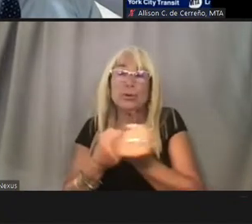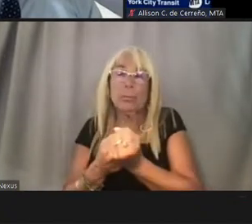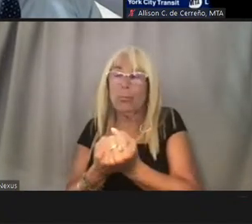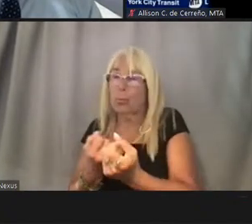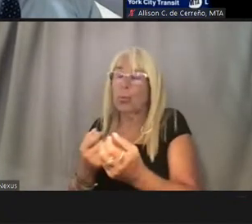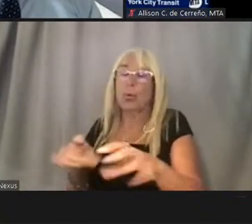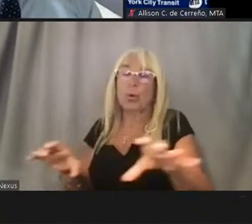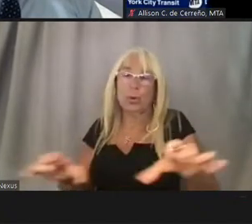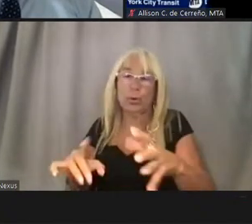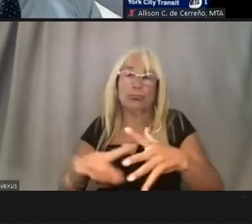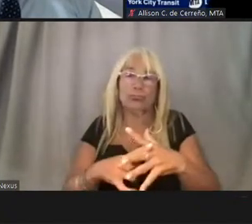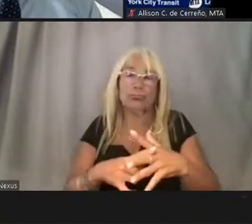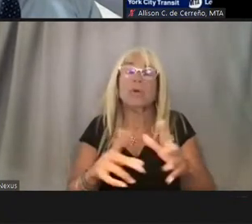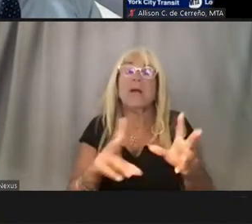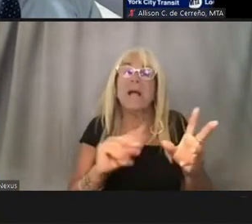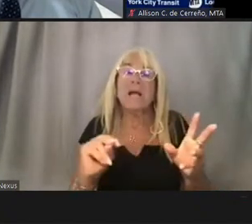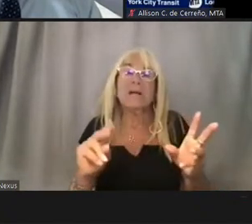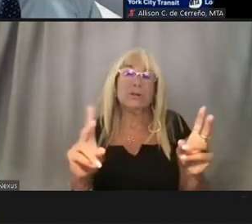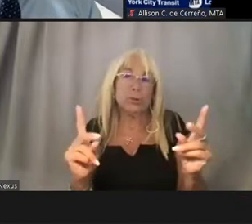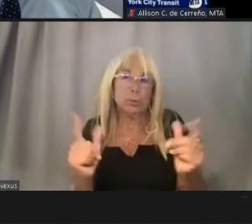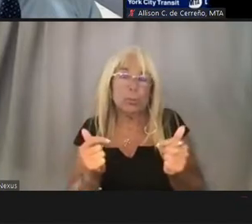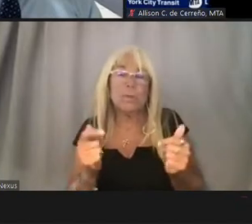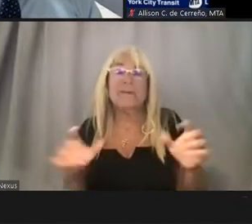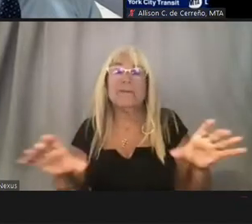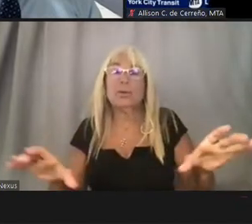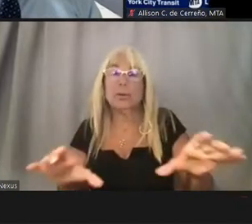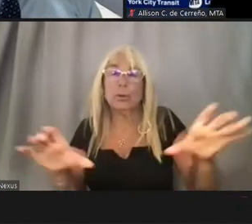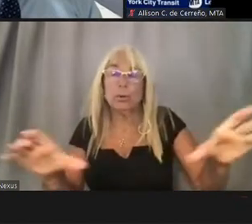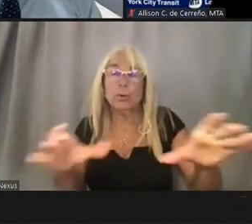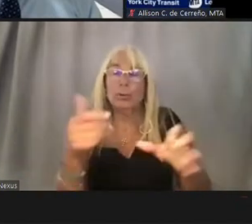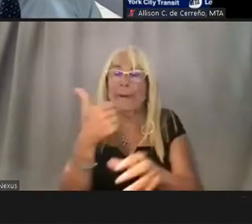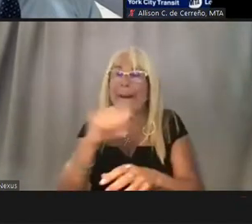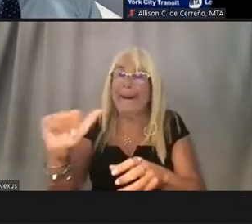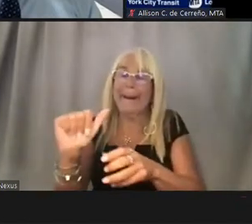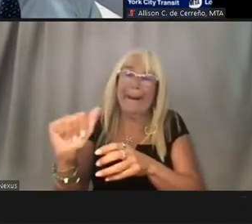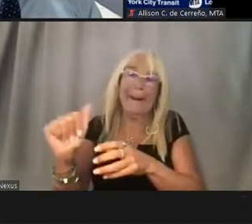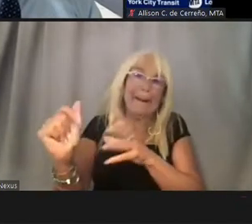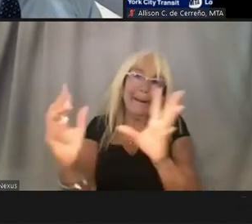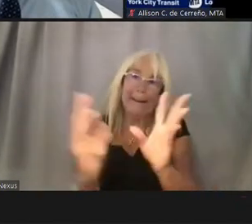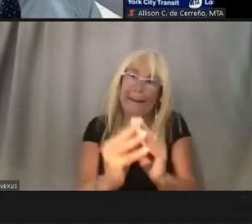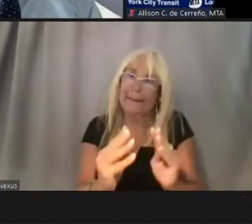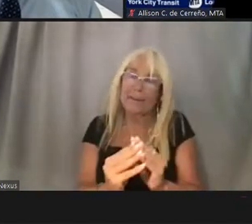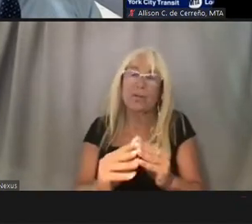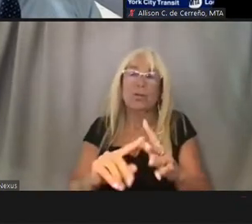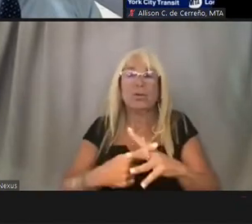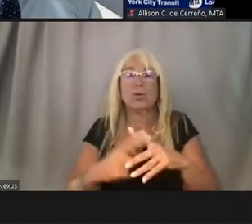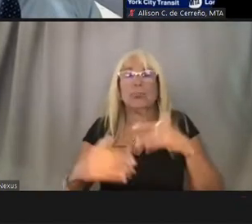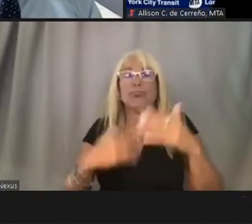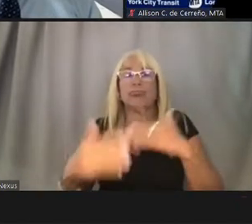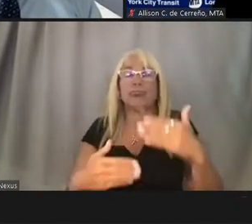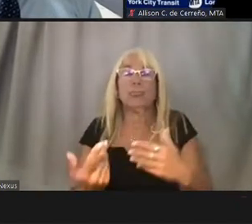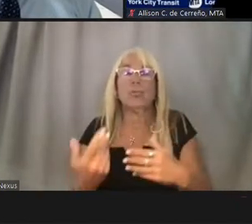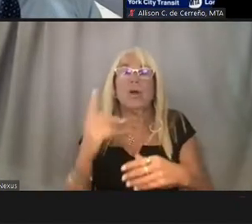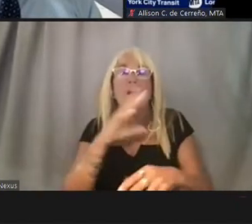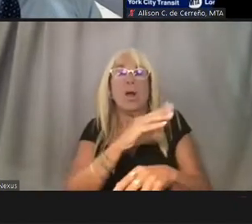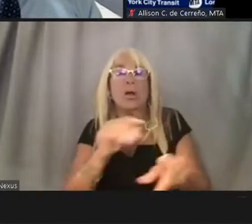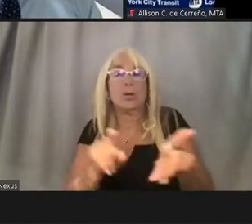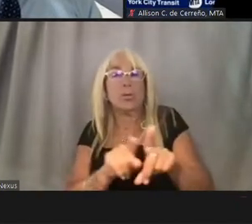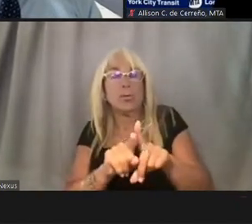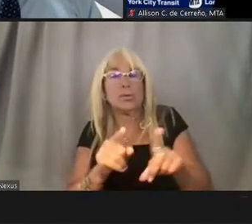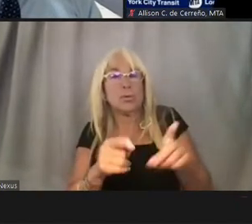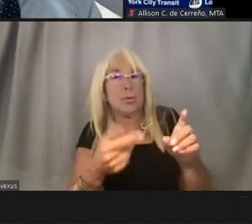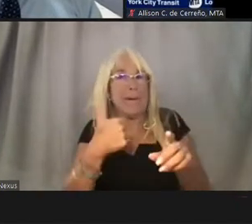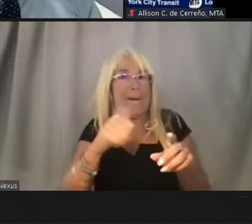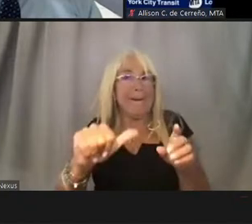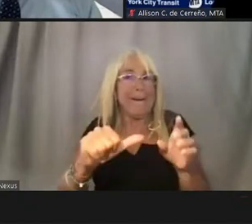prioritization of mitigation measures in any areas identified to have any potential negative impacts this policy